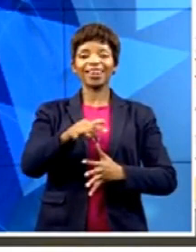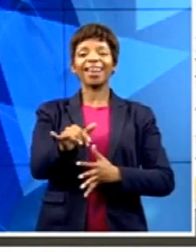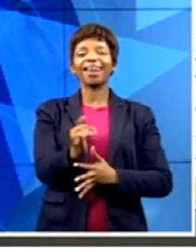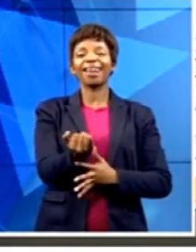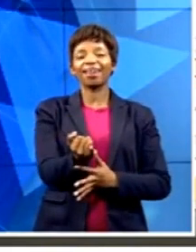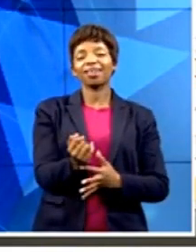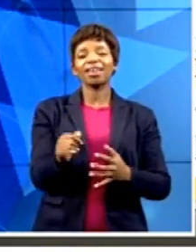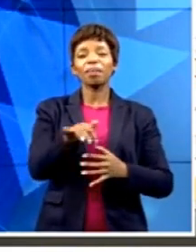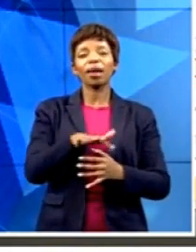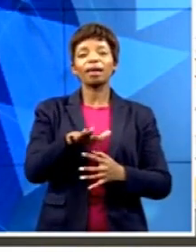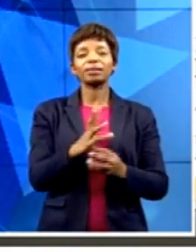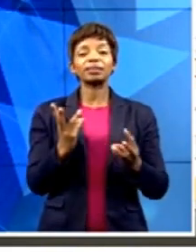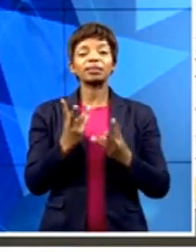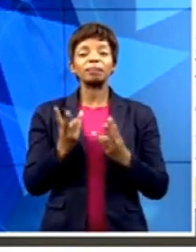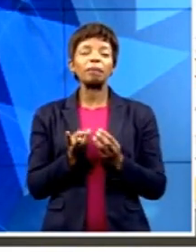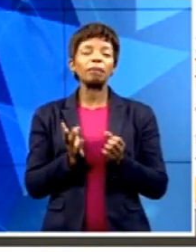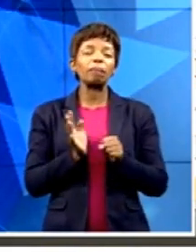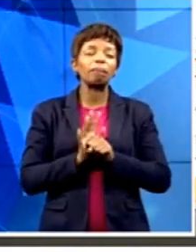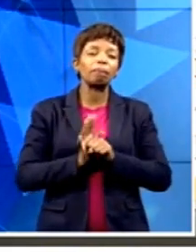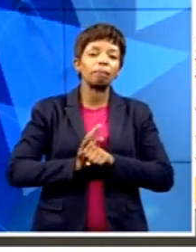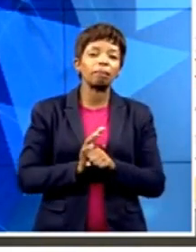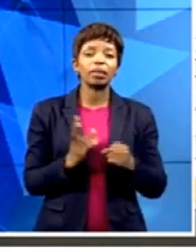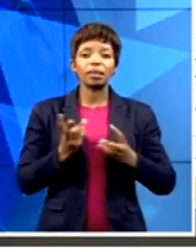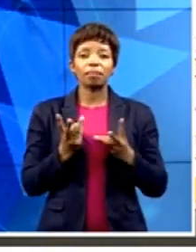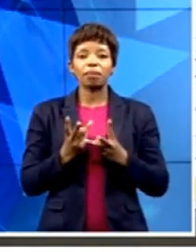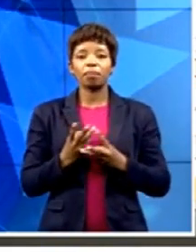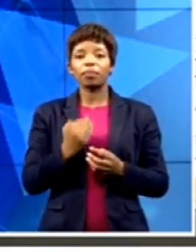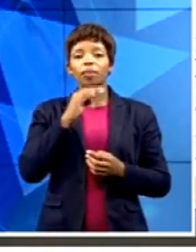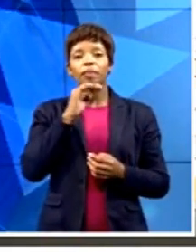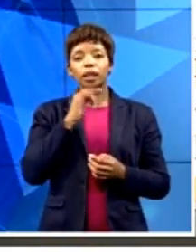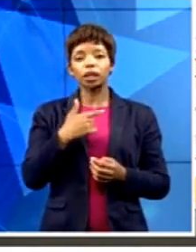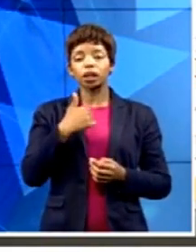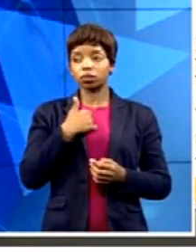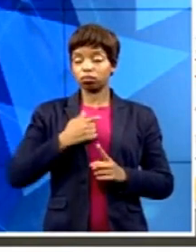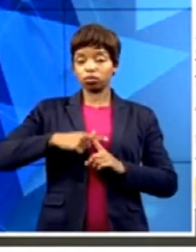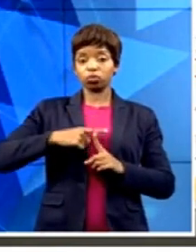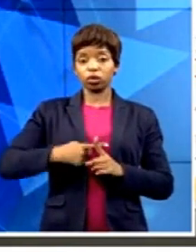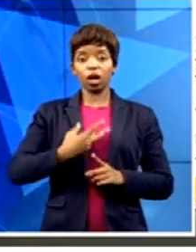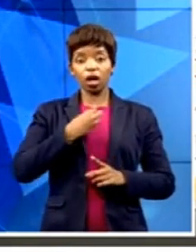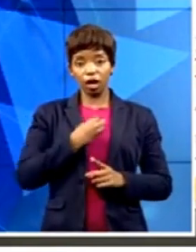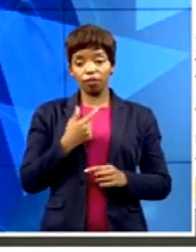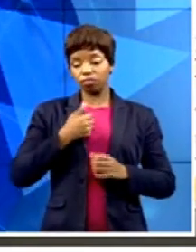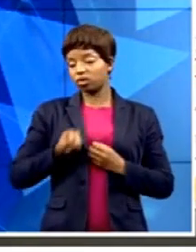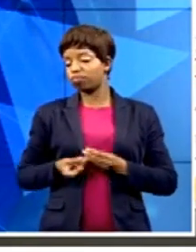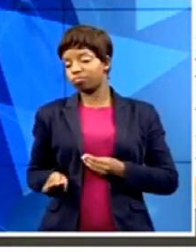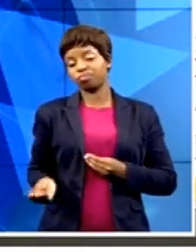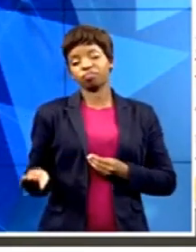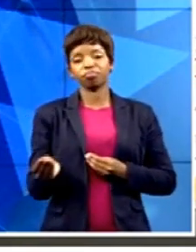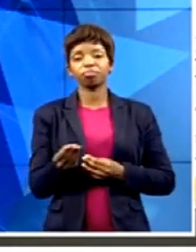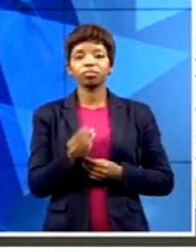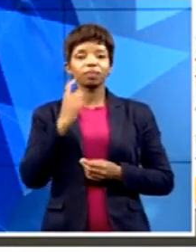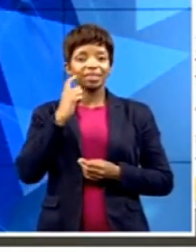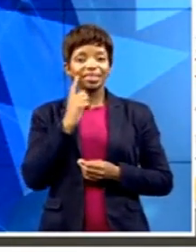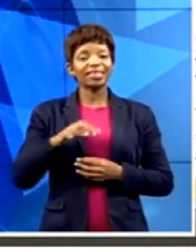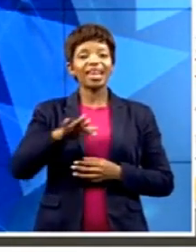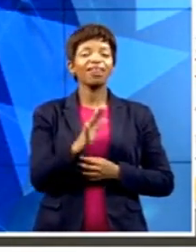into contact with positive COVID-19 infected people. Areas such as Alexandra, as well as your